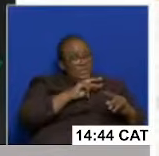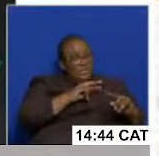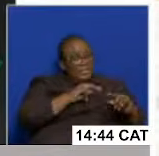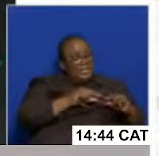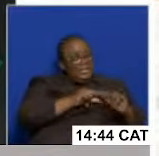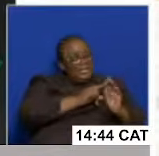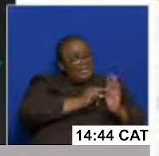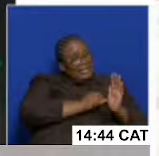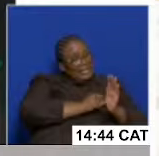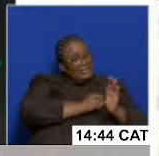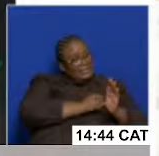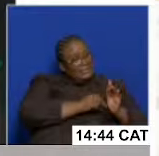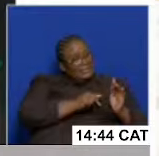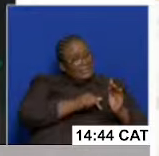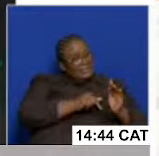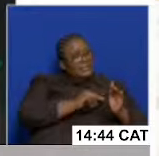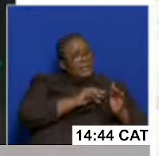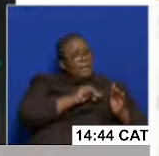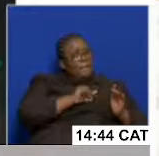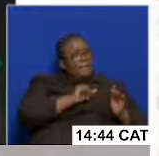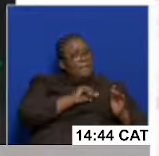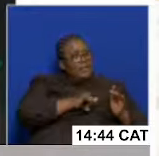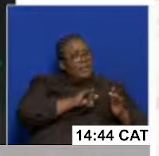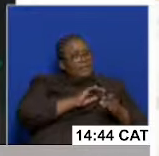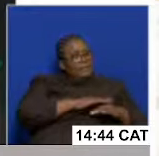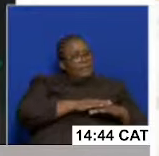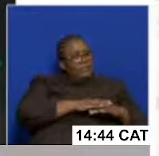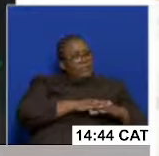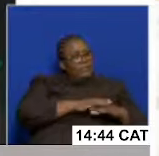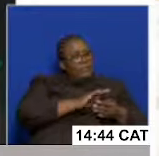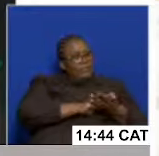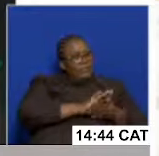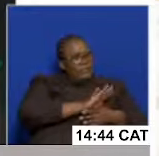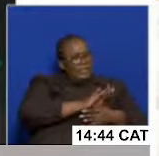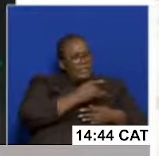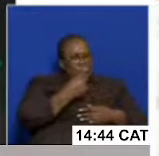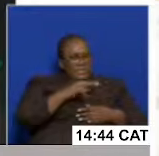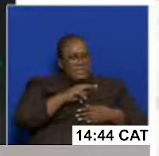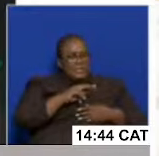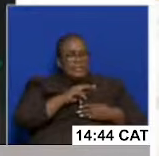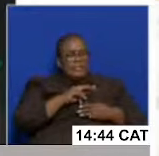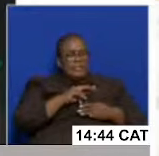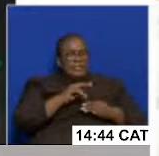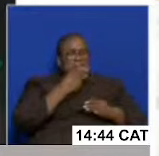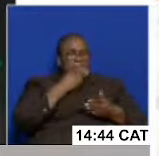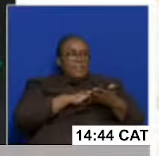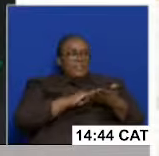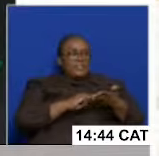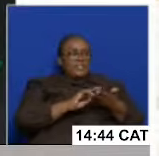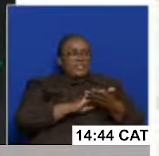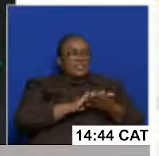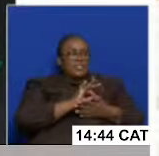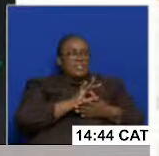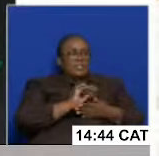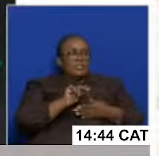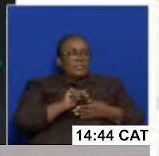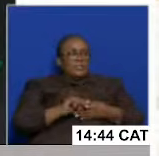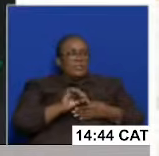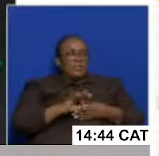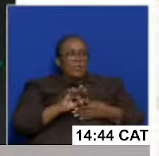Thank you. And there's a message at 13:33 from Constable Stolz, and she says, "Hi,